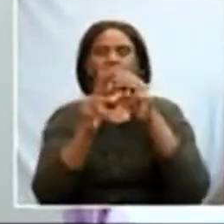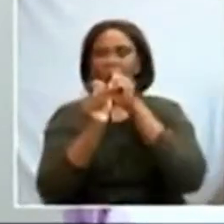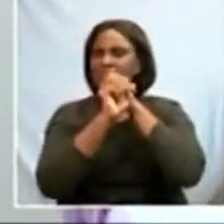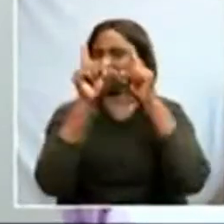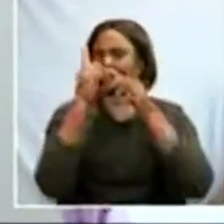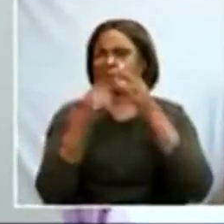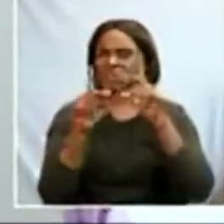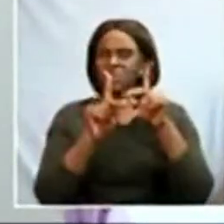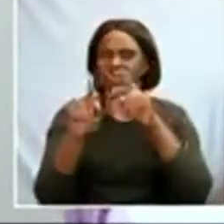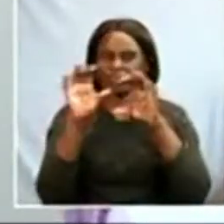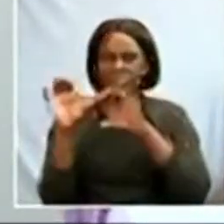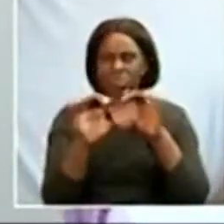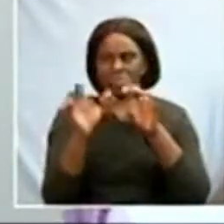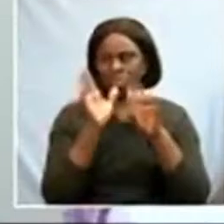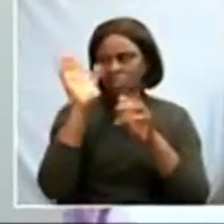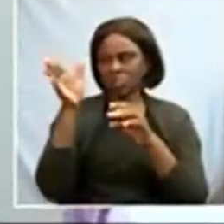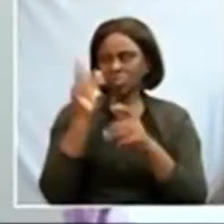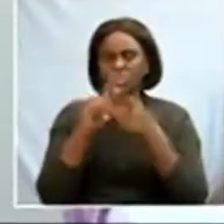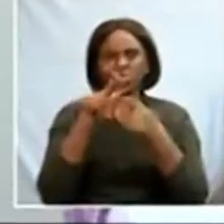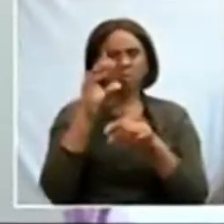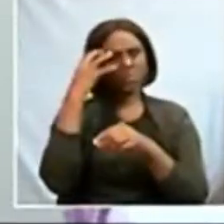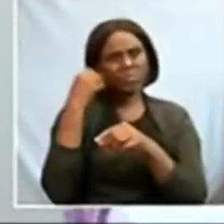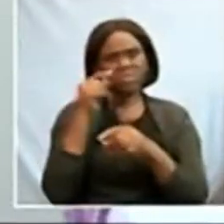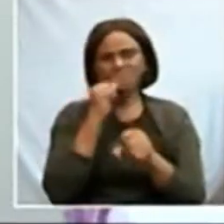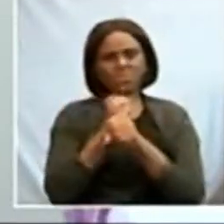people do when they go to the offices.